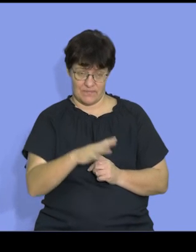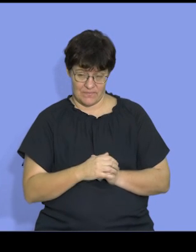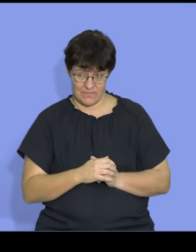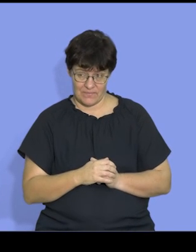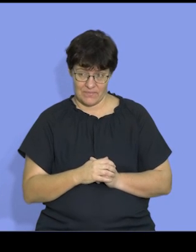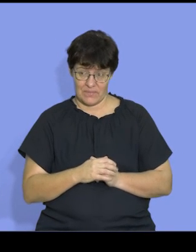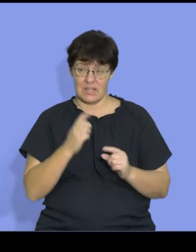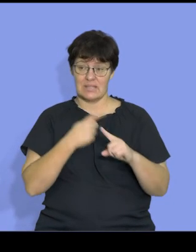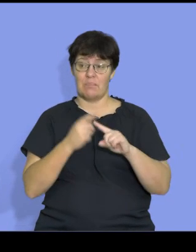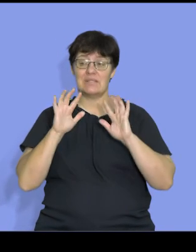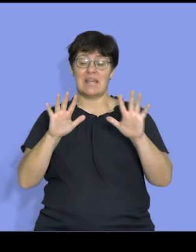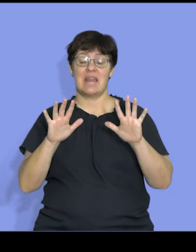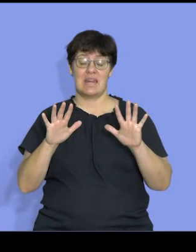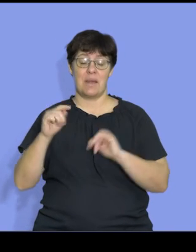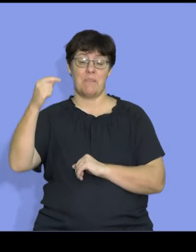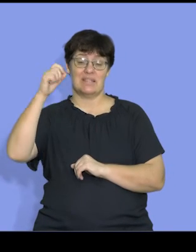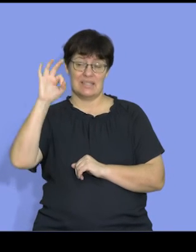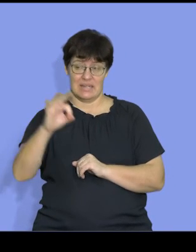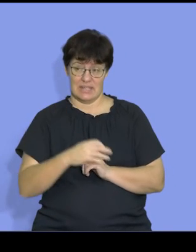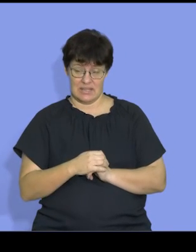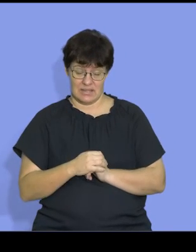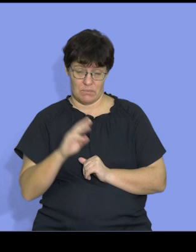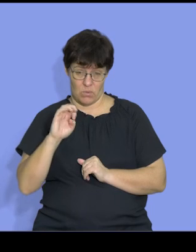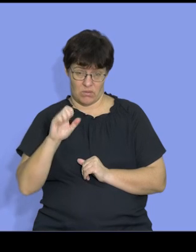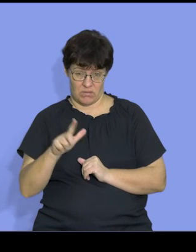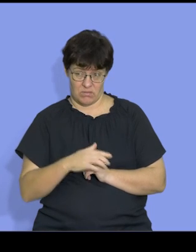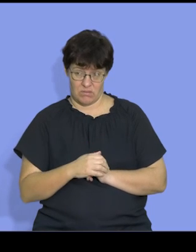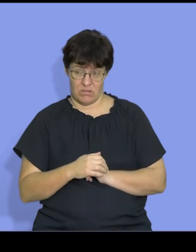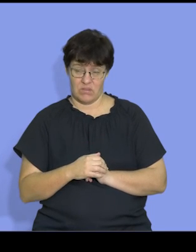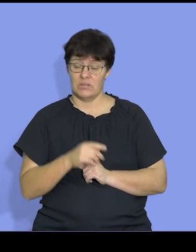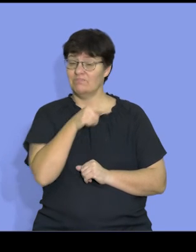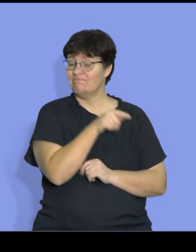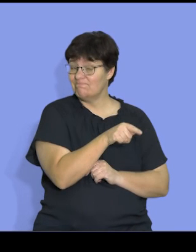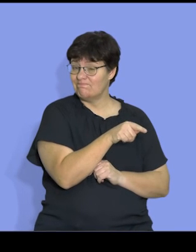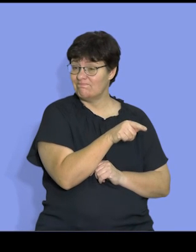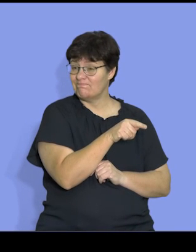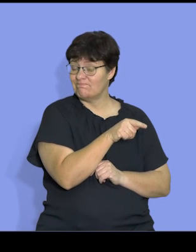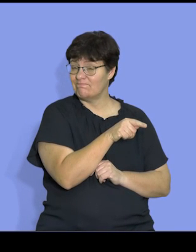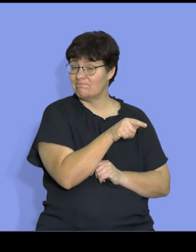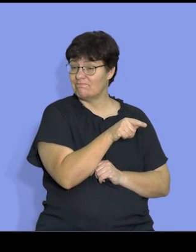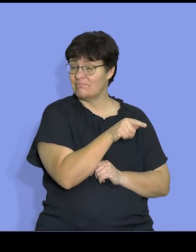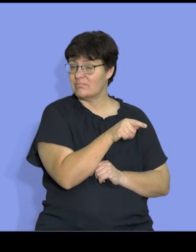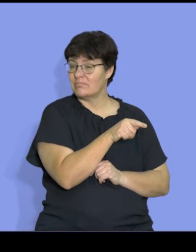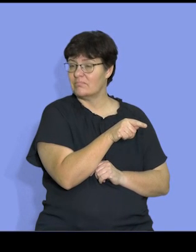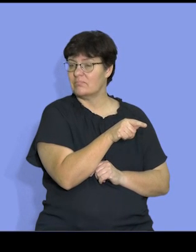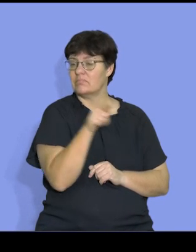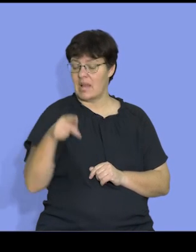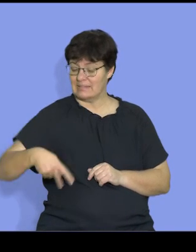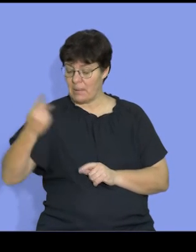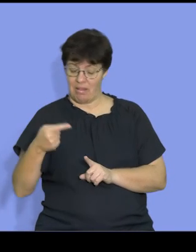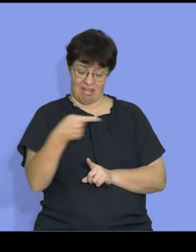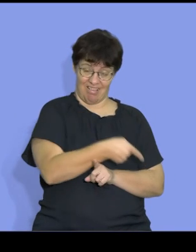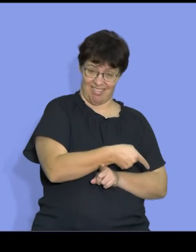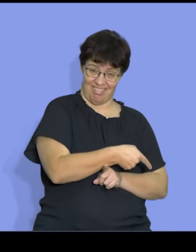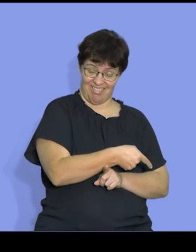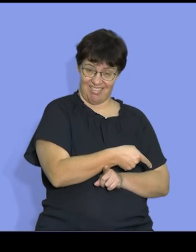10 exponent minus 3 mole, right? While we are saying double the number because 2